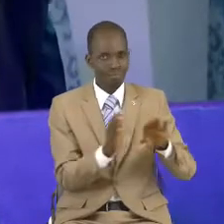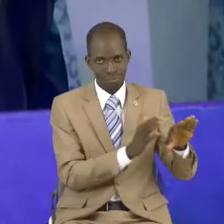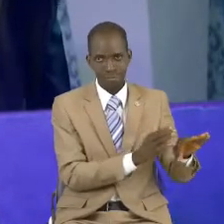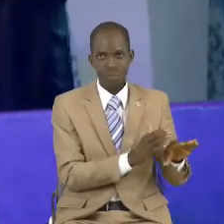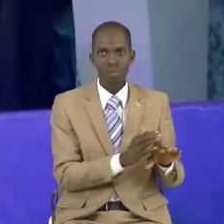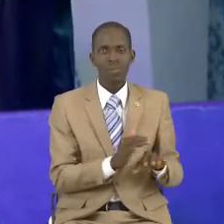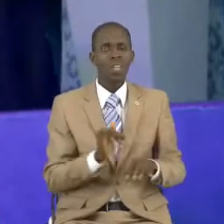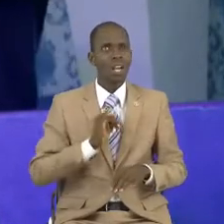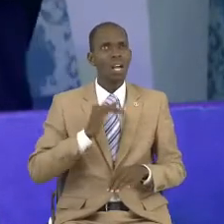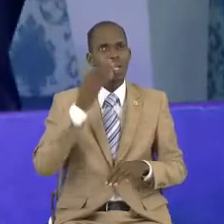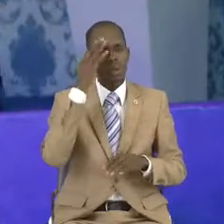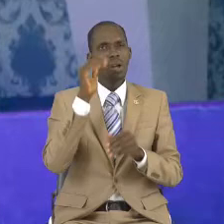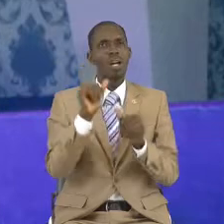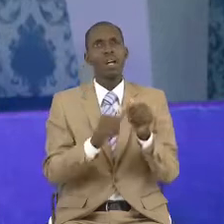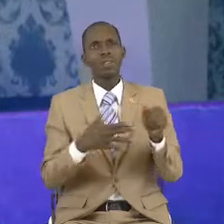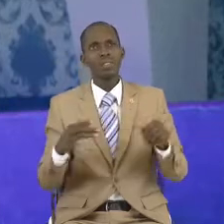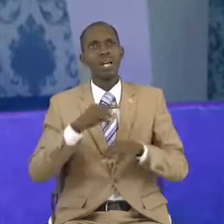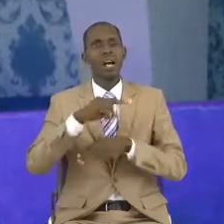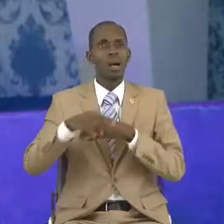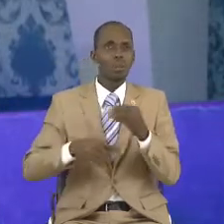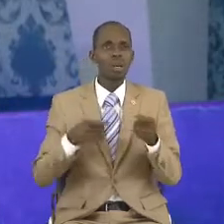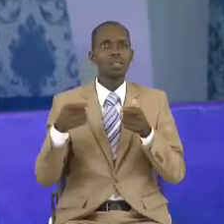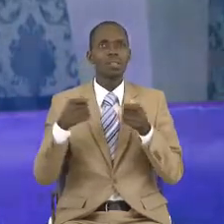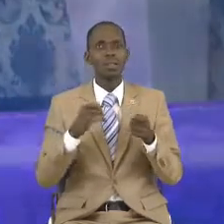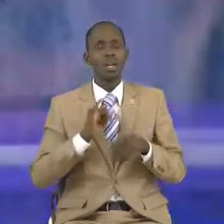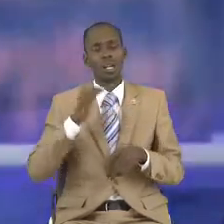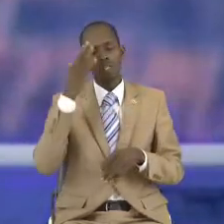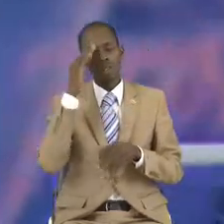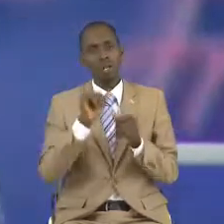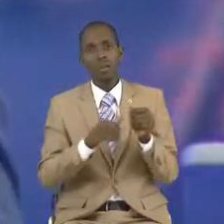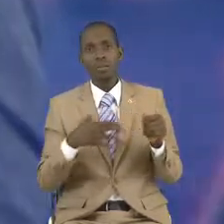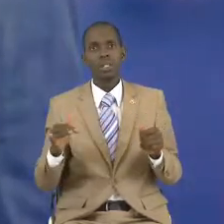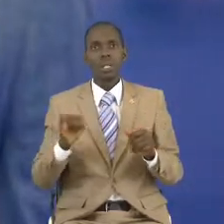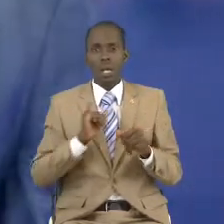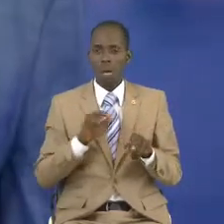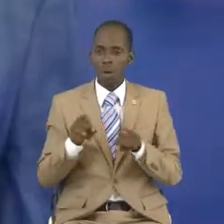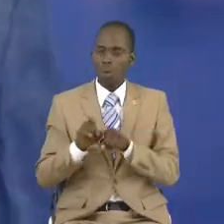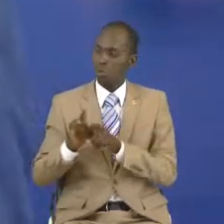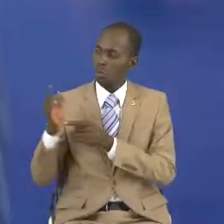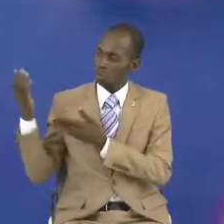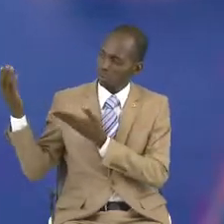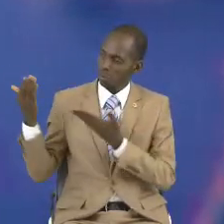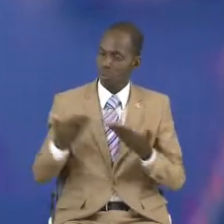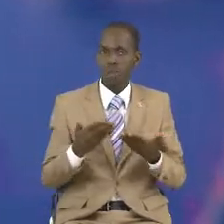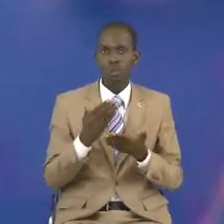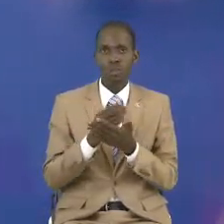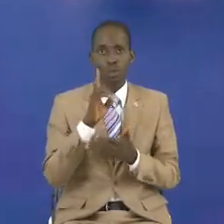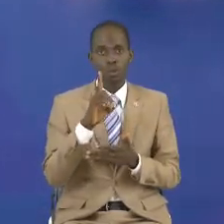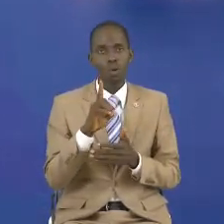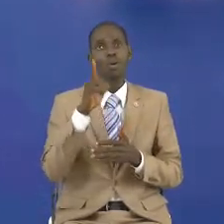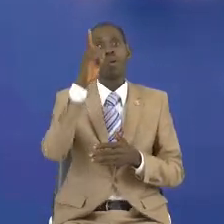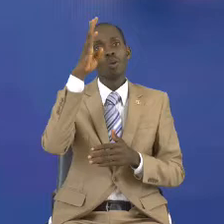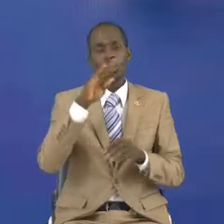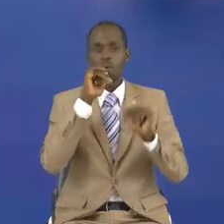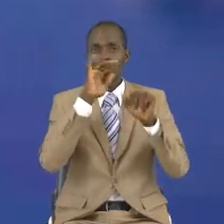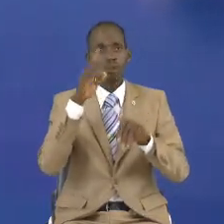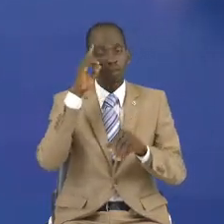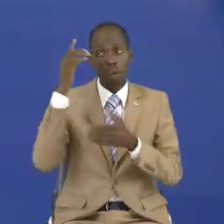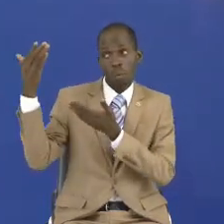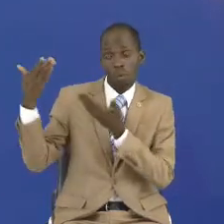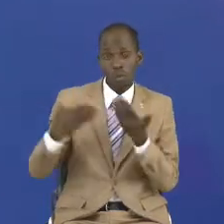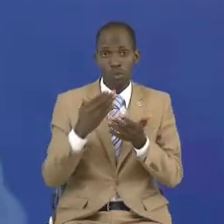everything they are talking about i even brought somebody god bless you you brought somebody but we are talking